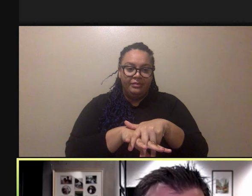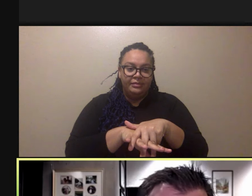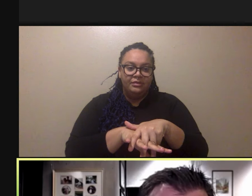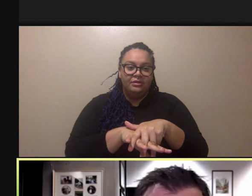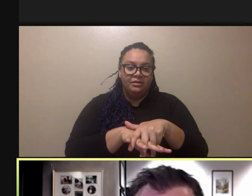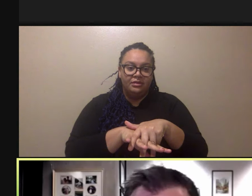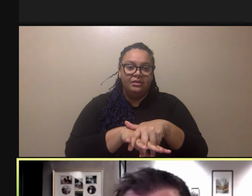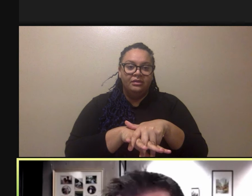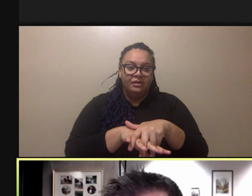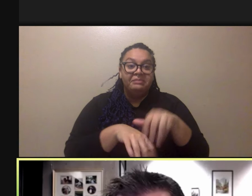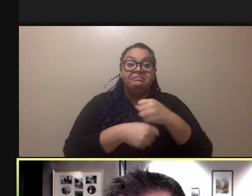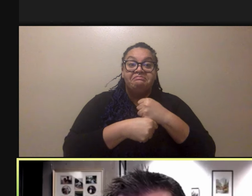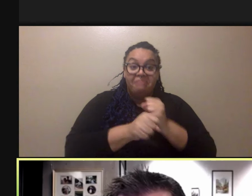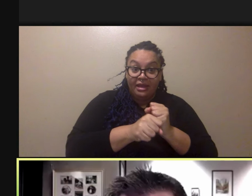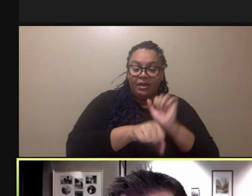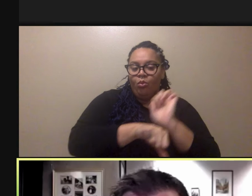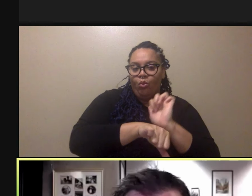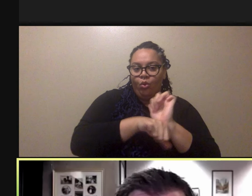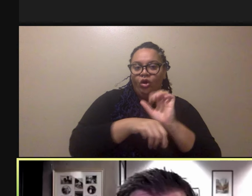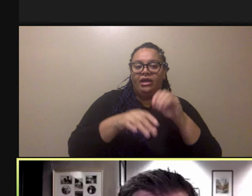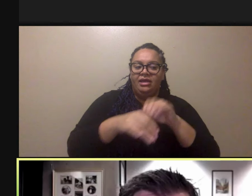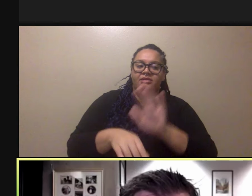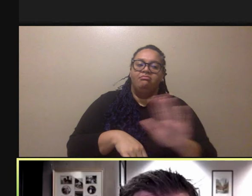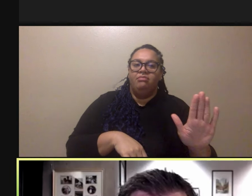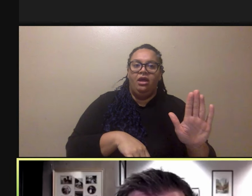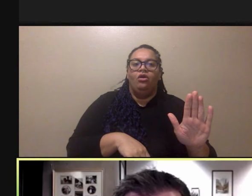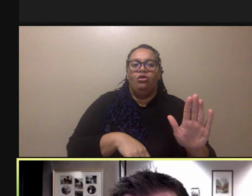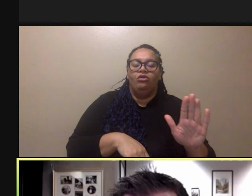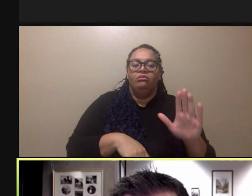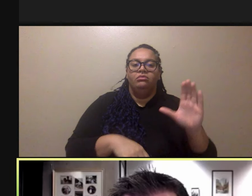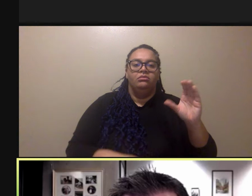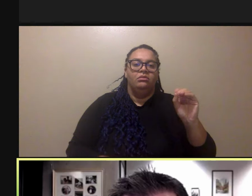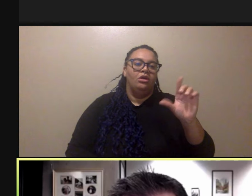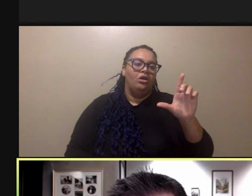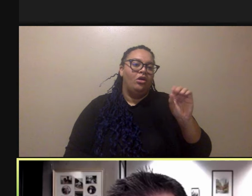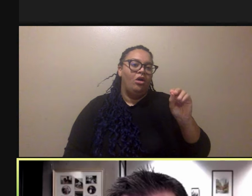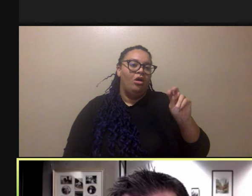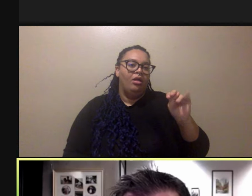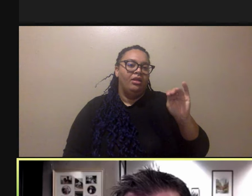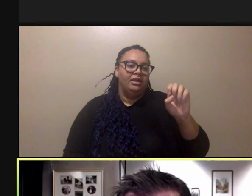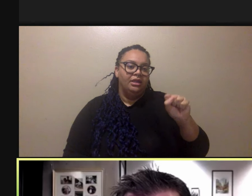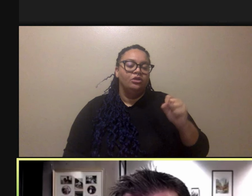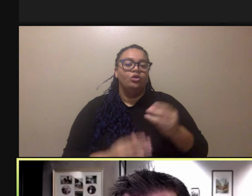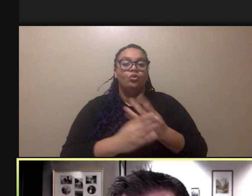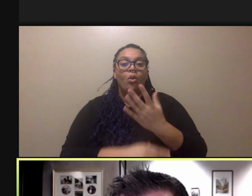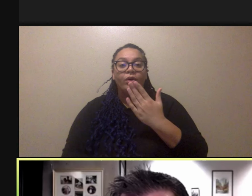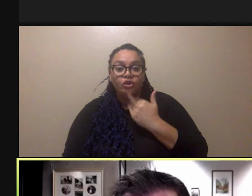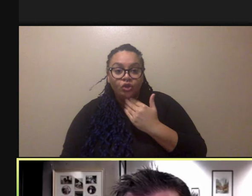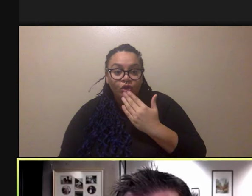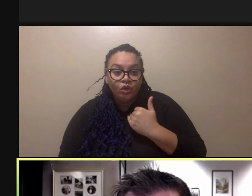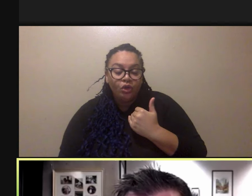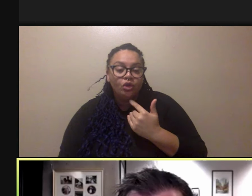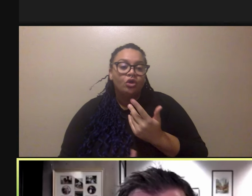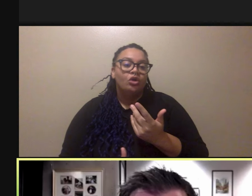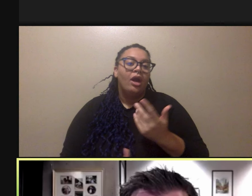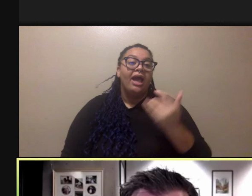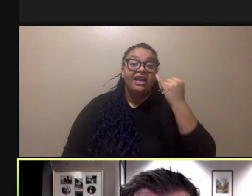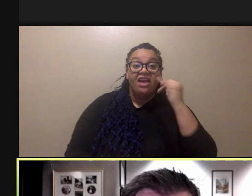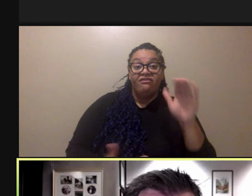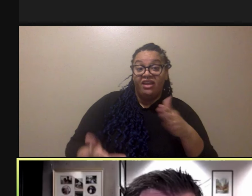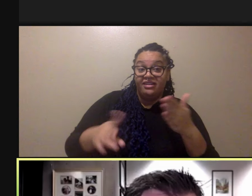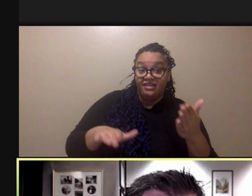forcibly put them to work on in their colonial plantations, growing sugar. And if they would die